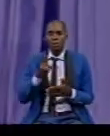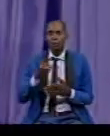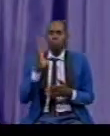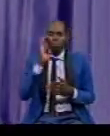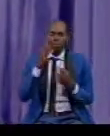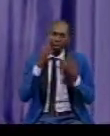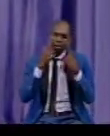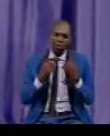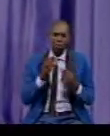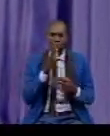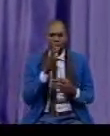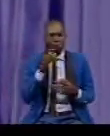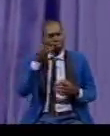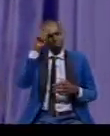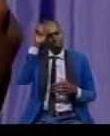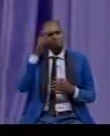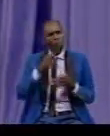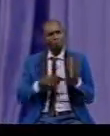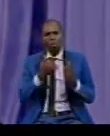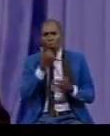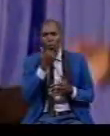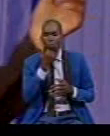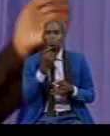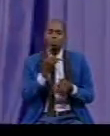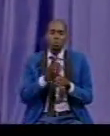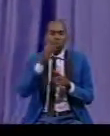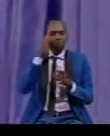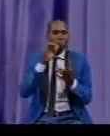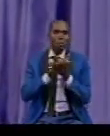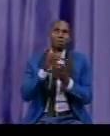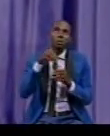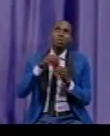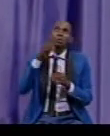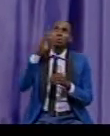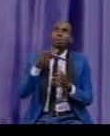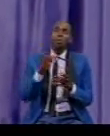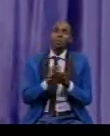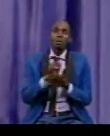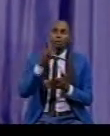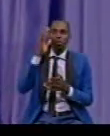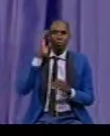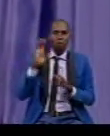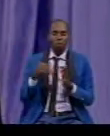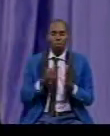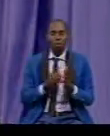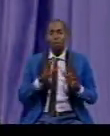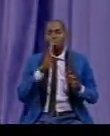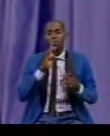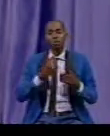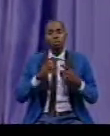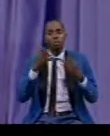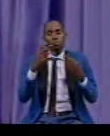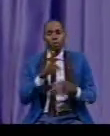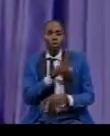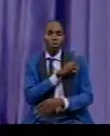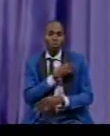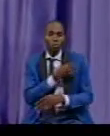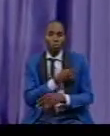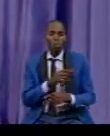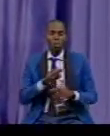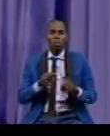I hate what he hates. I love what he loves. I come to